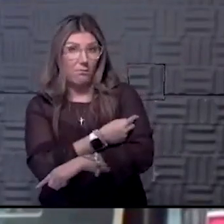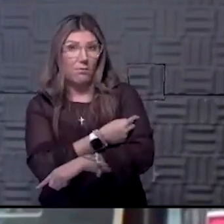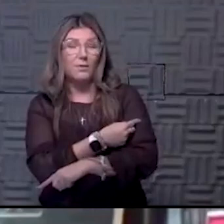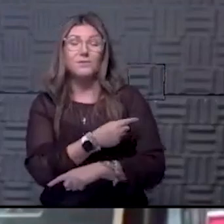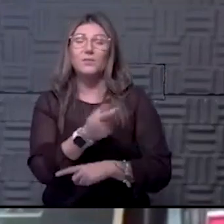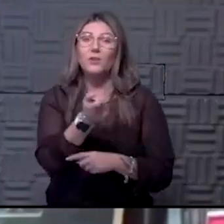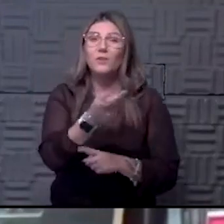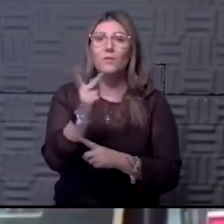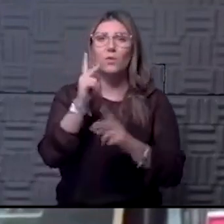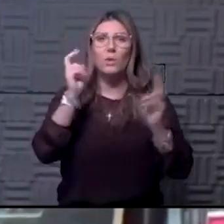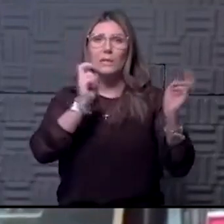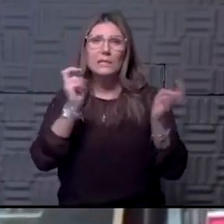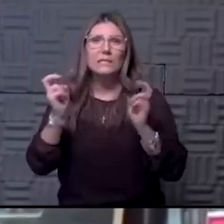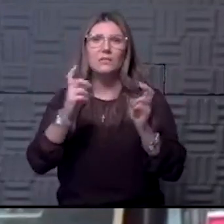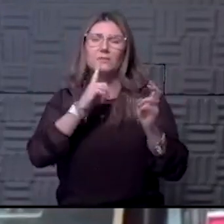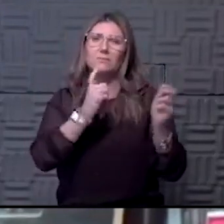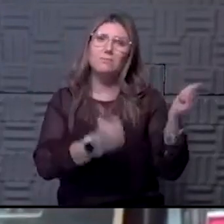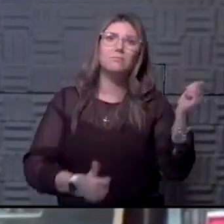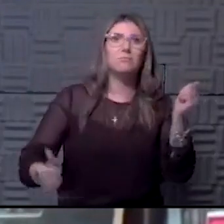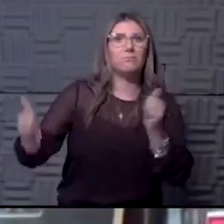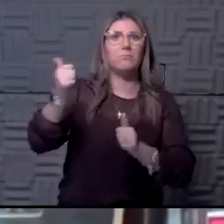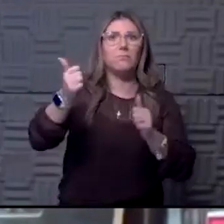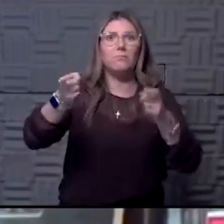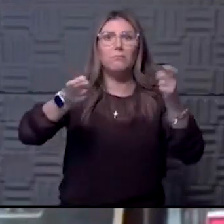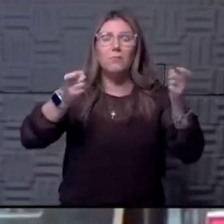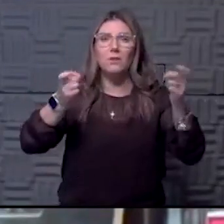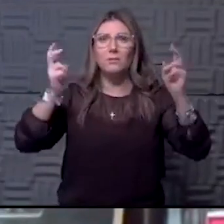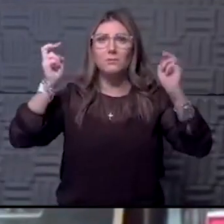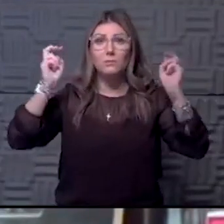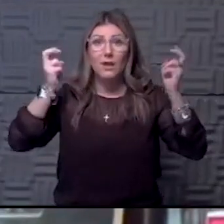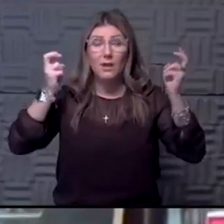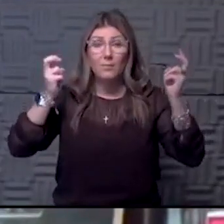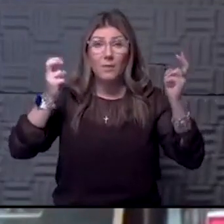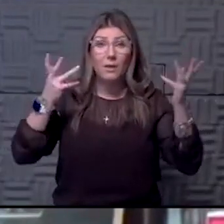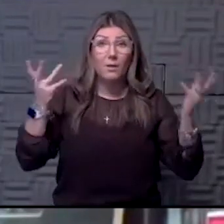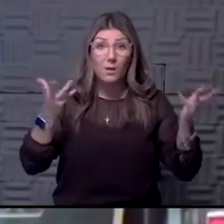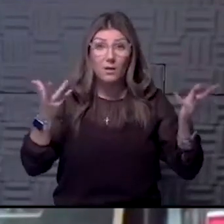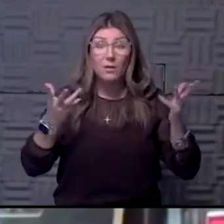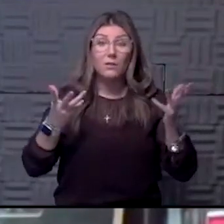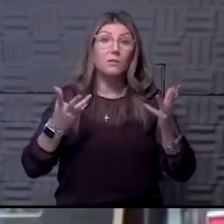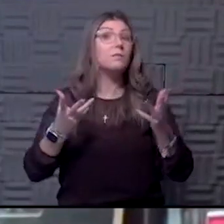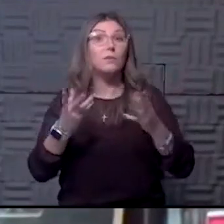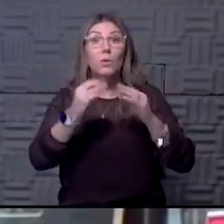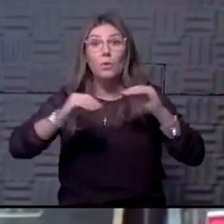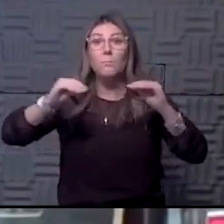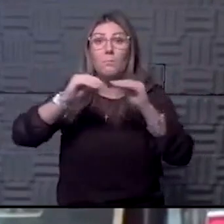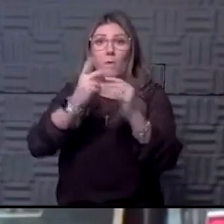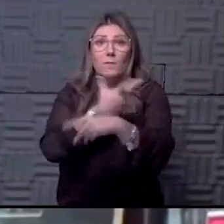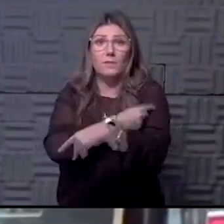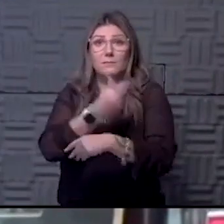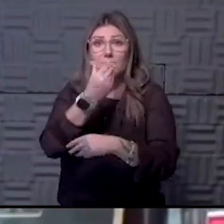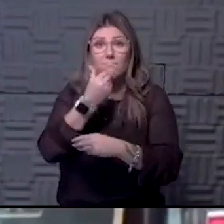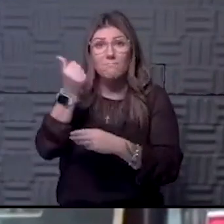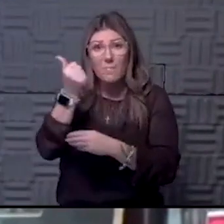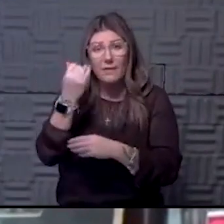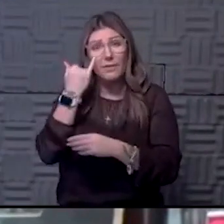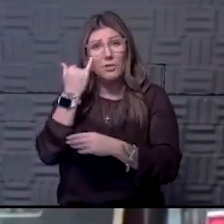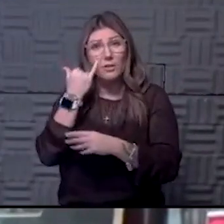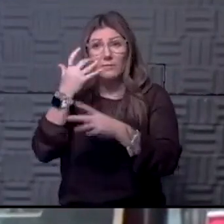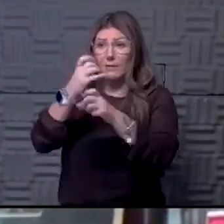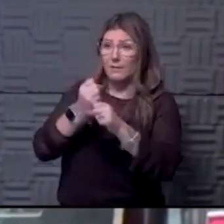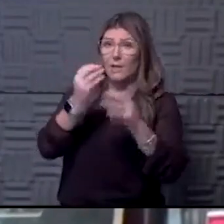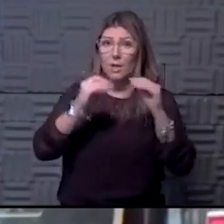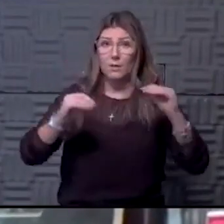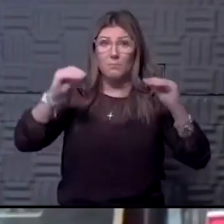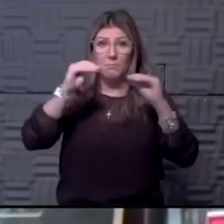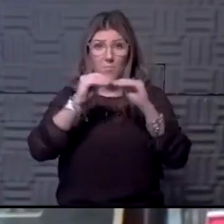just dominate this topic for me. Is more vaccine is certainly is better, but if we get more vaccine,